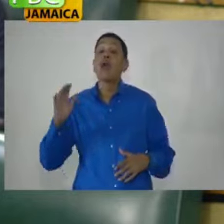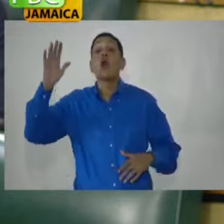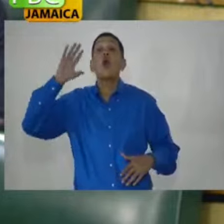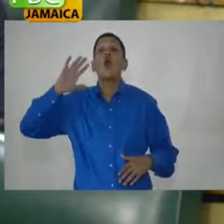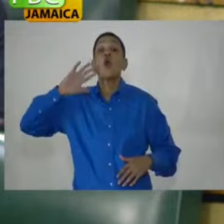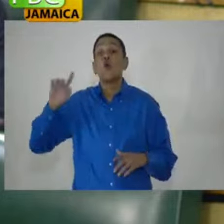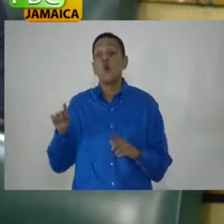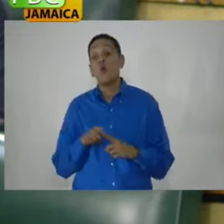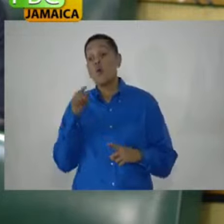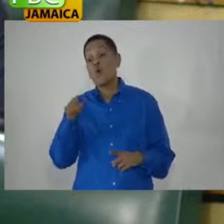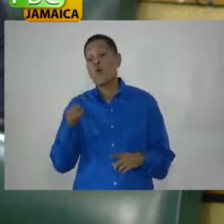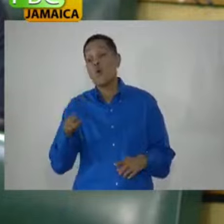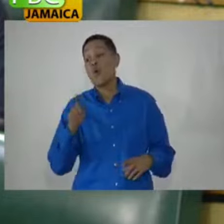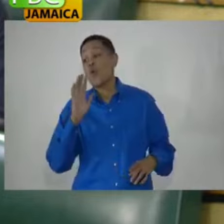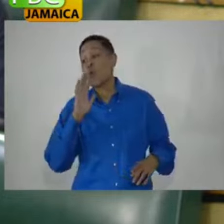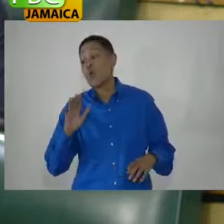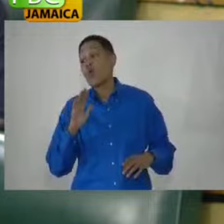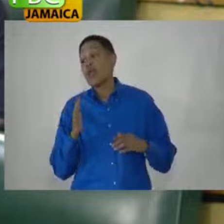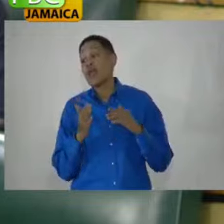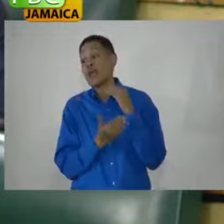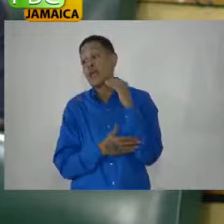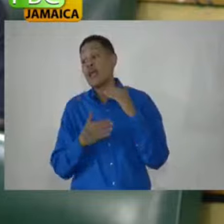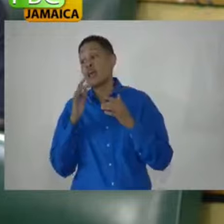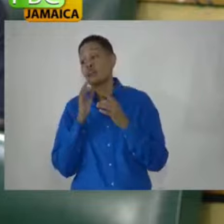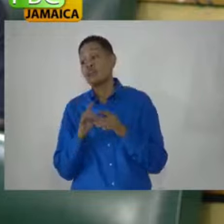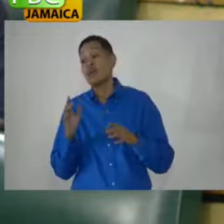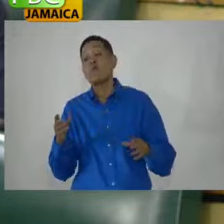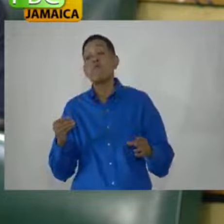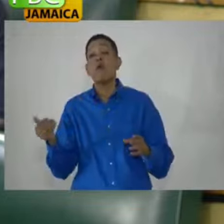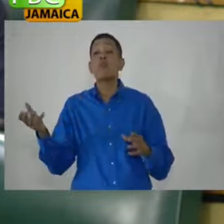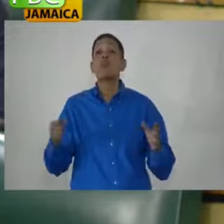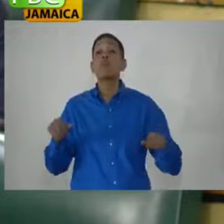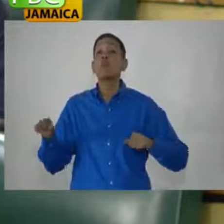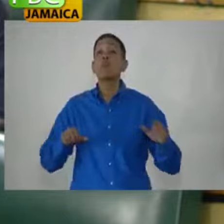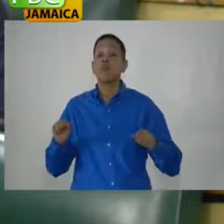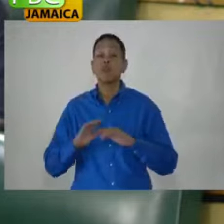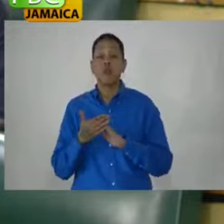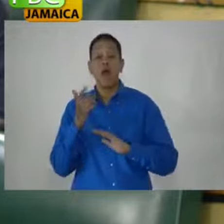ago when inflation ruled unfettered in Jamaica.